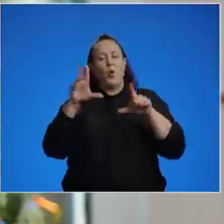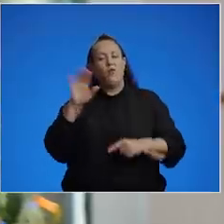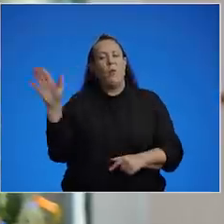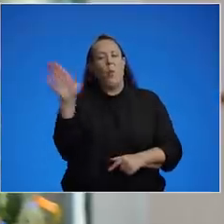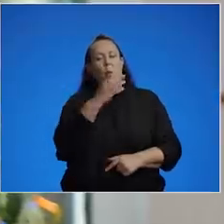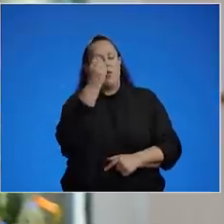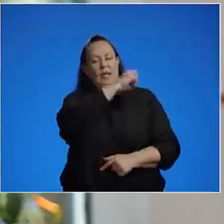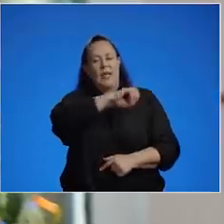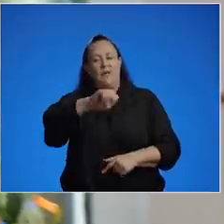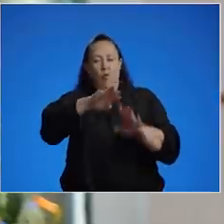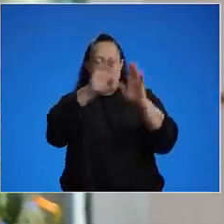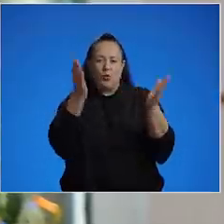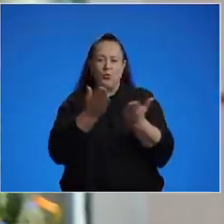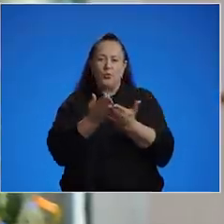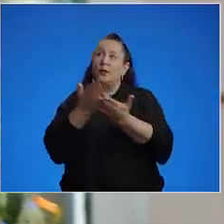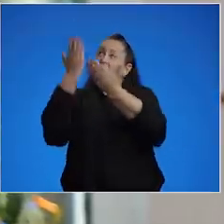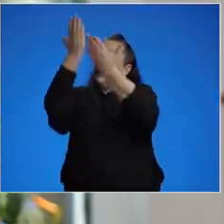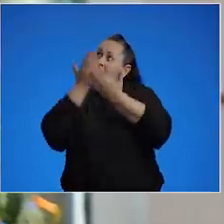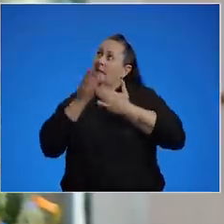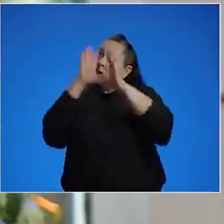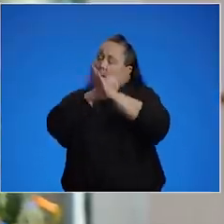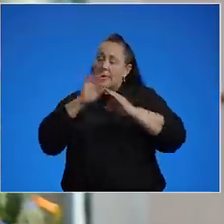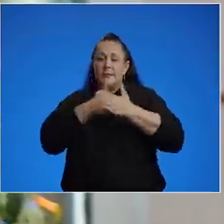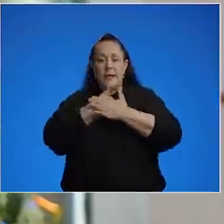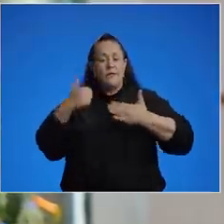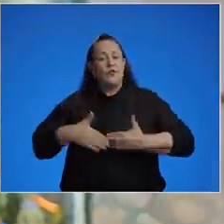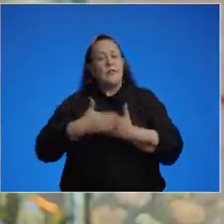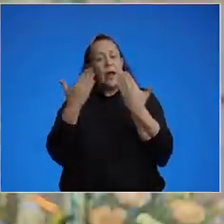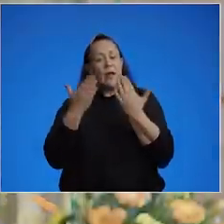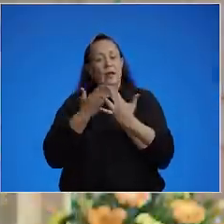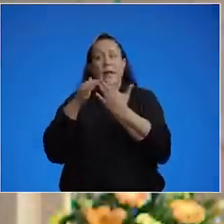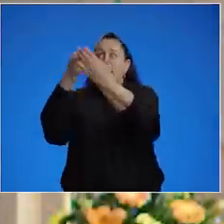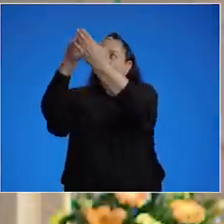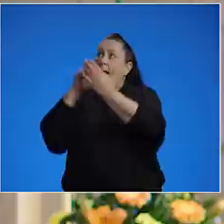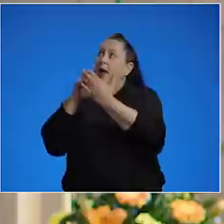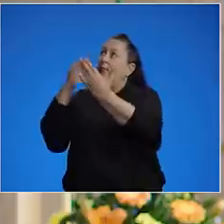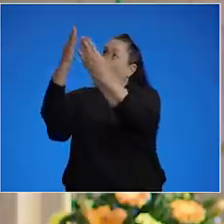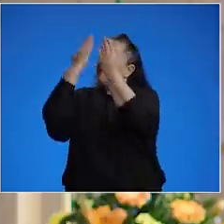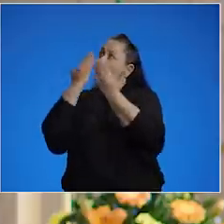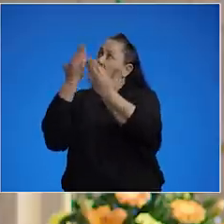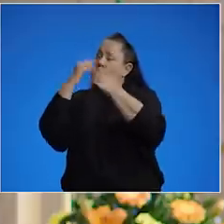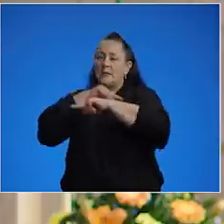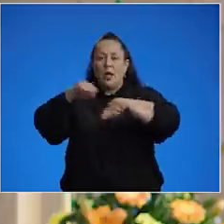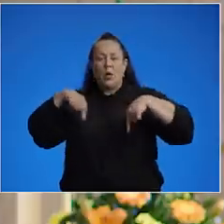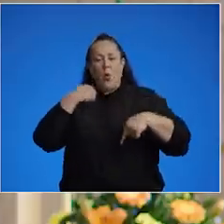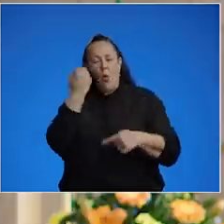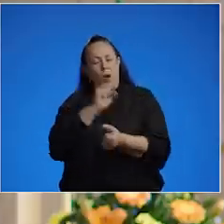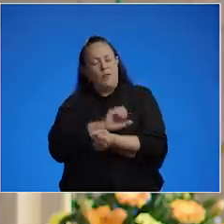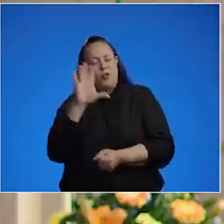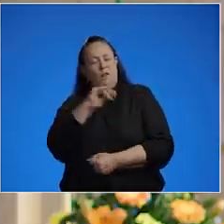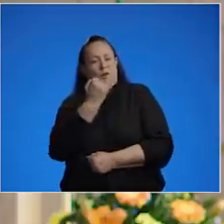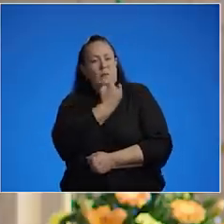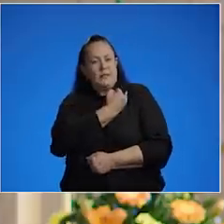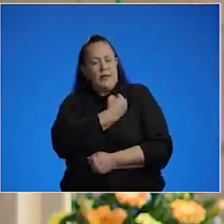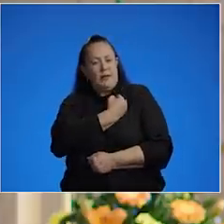who art in heaven, Graciously grant peace in our days, That by the help of your mercy, We may